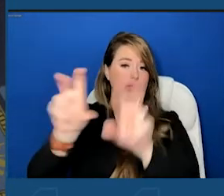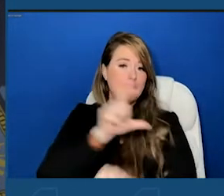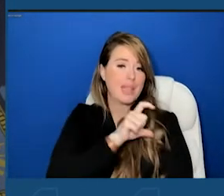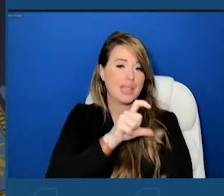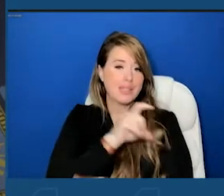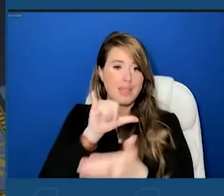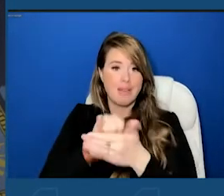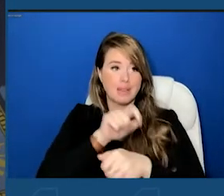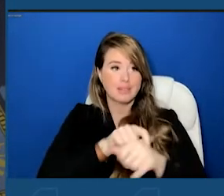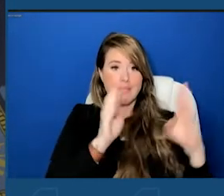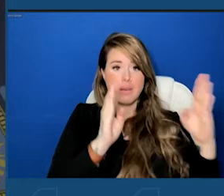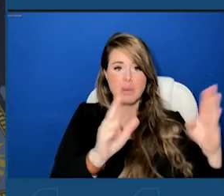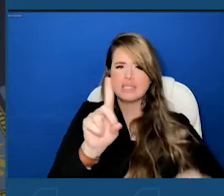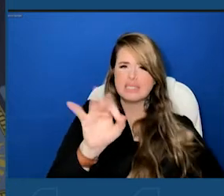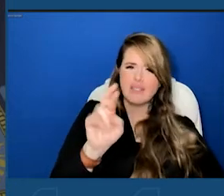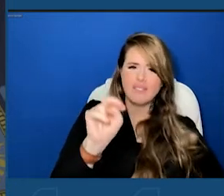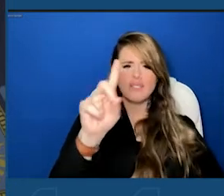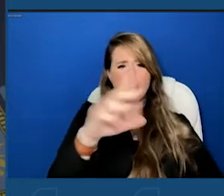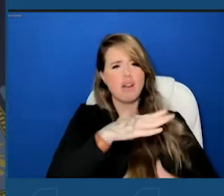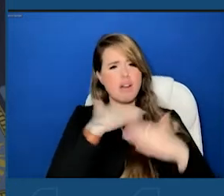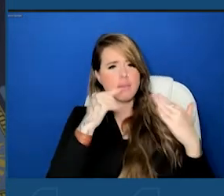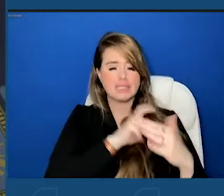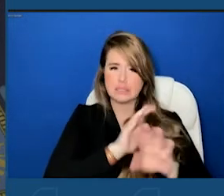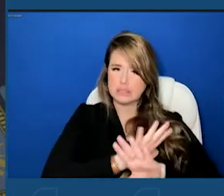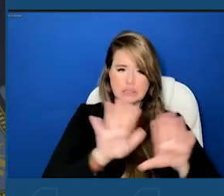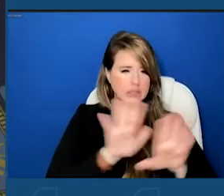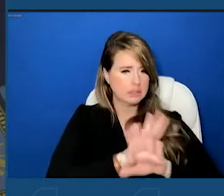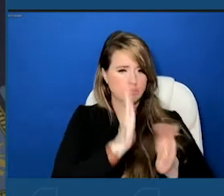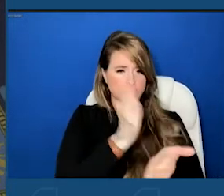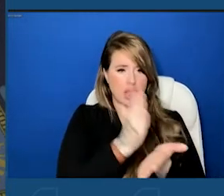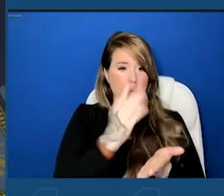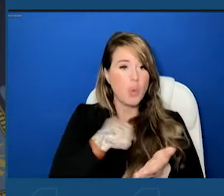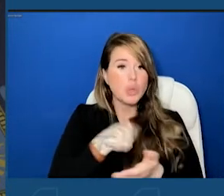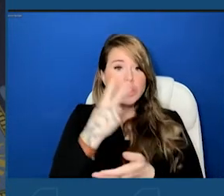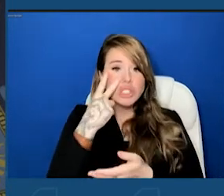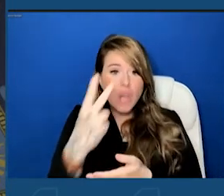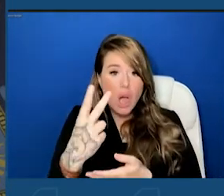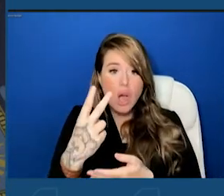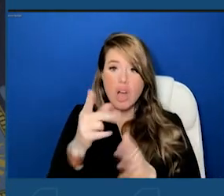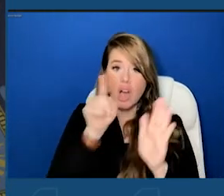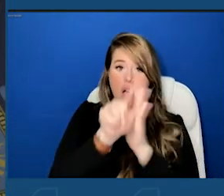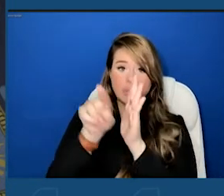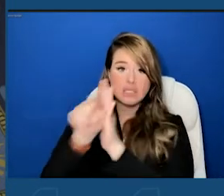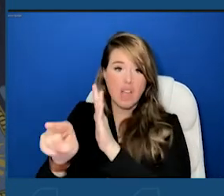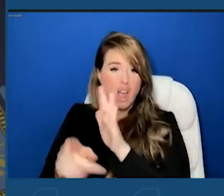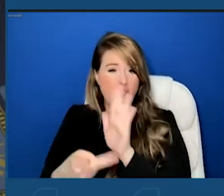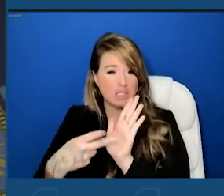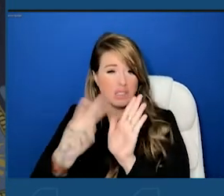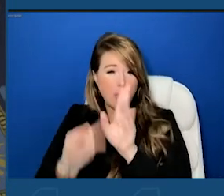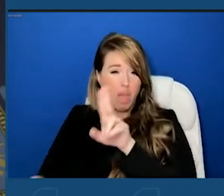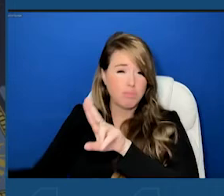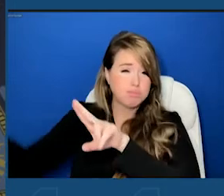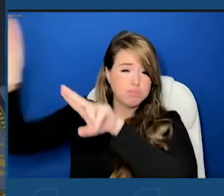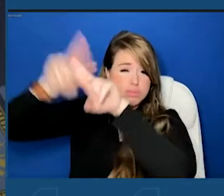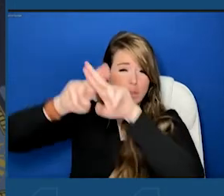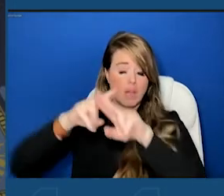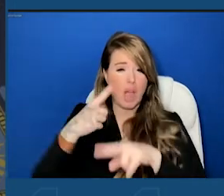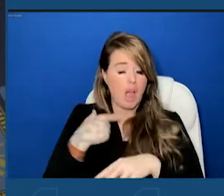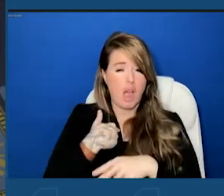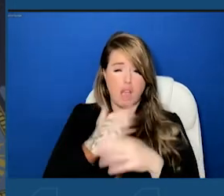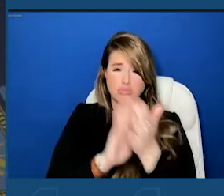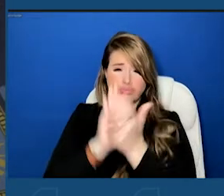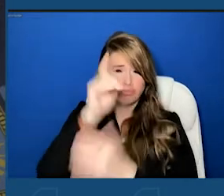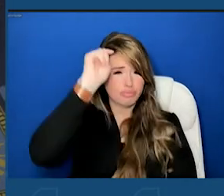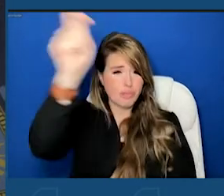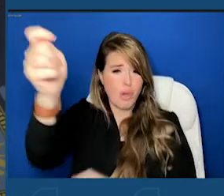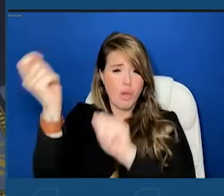over. Last year, we saw a double-digit decrease in both homicides and shootings, and I commend everyone involved in this